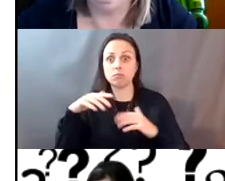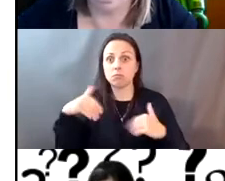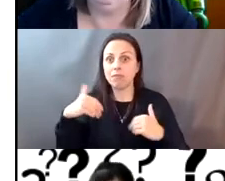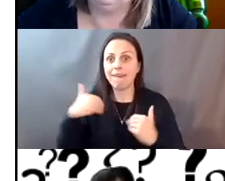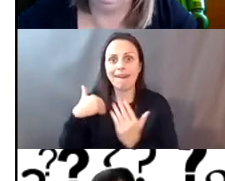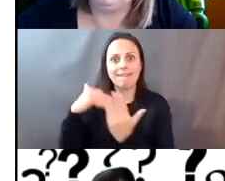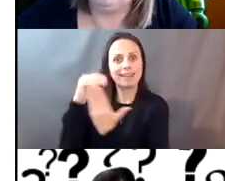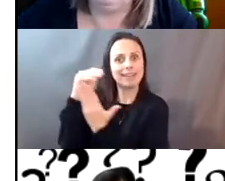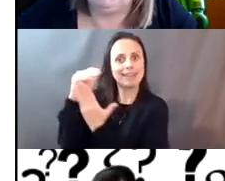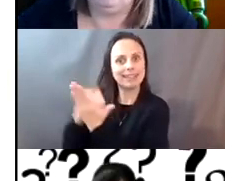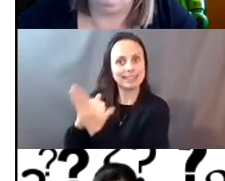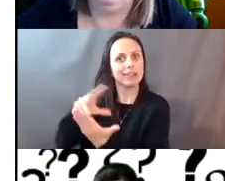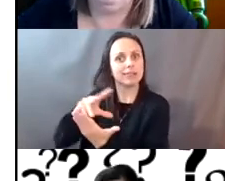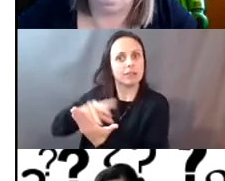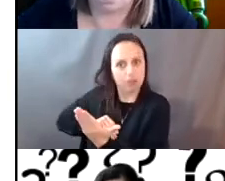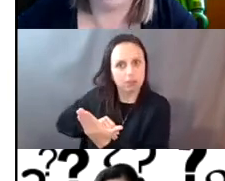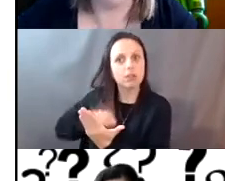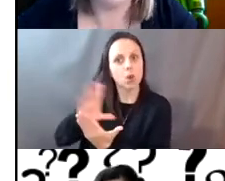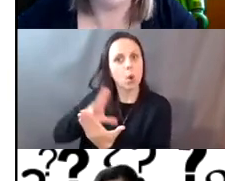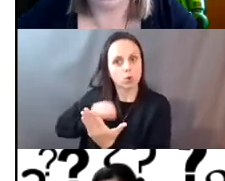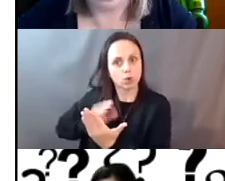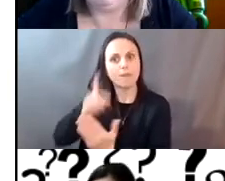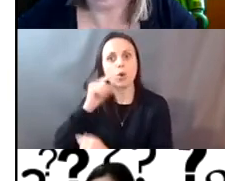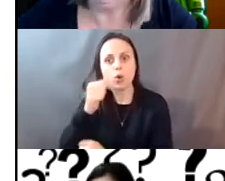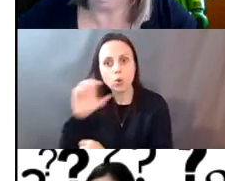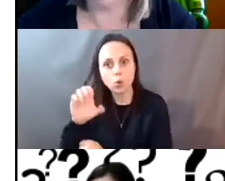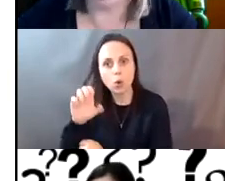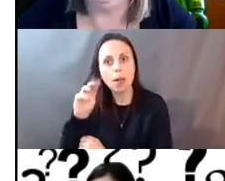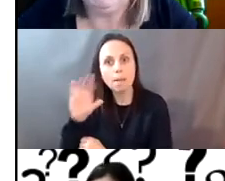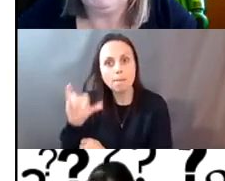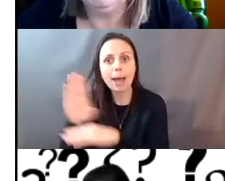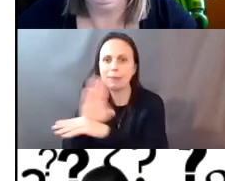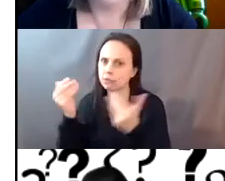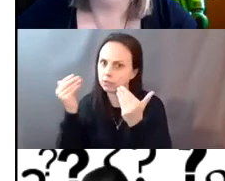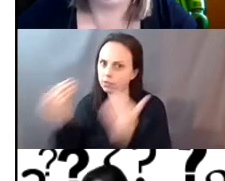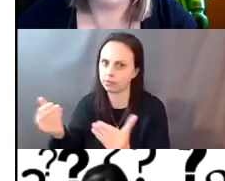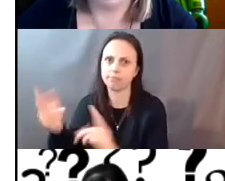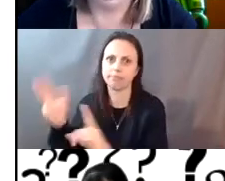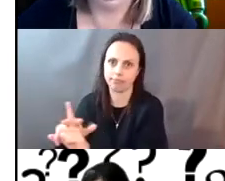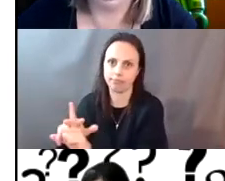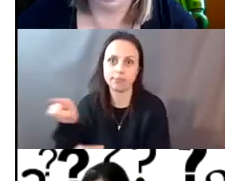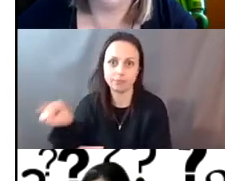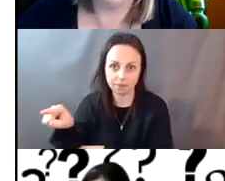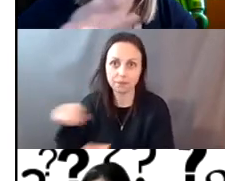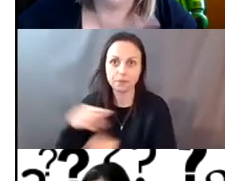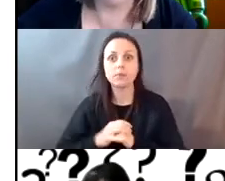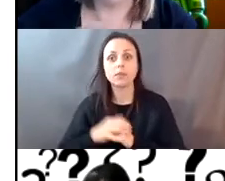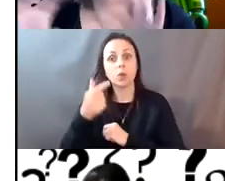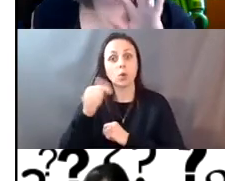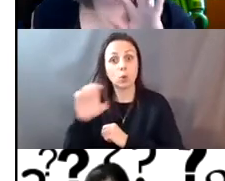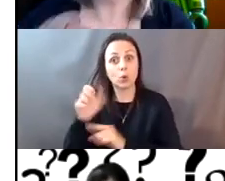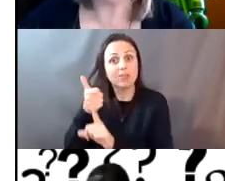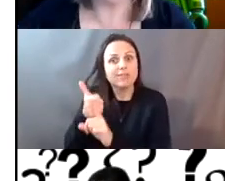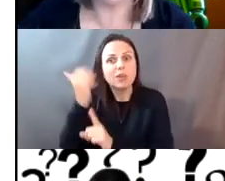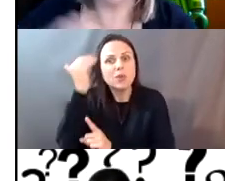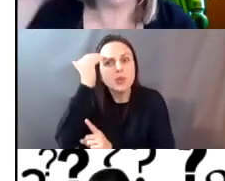you've claimed ownership of on Google My Business, you should. Basically, Google will, like, when